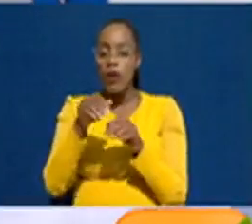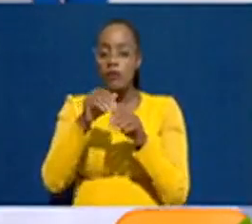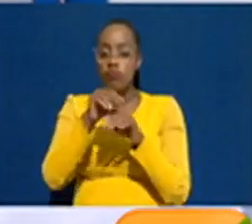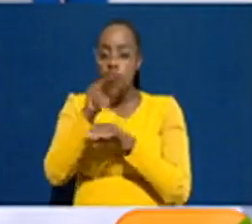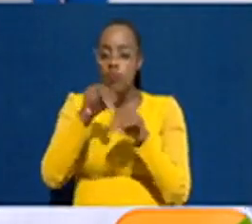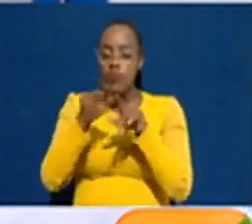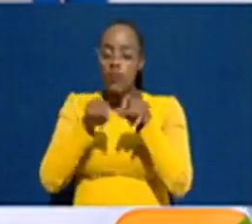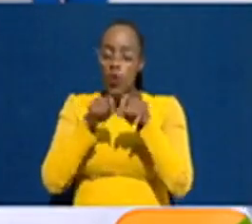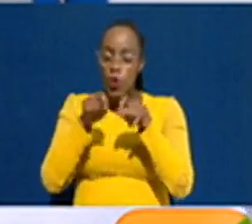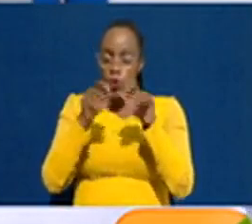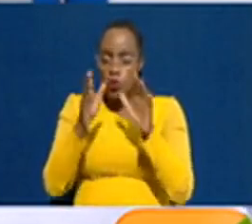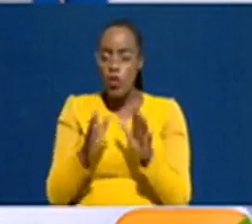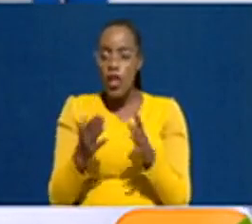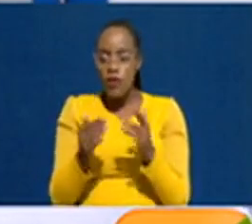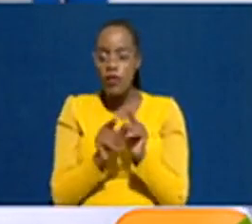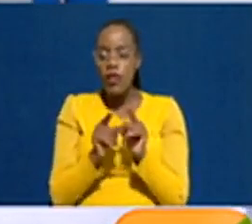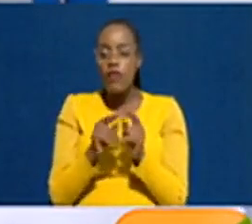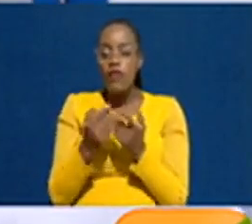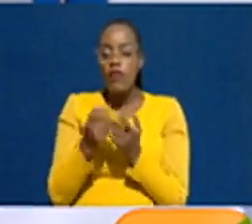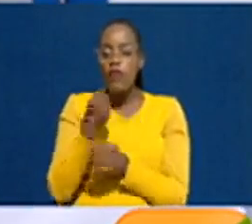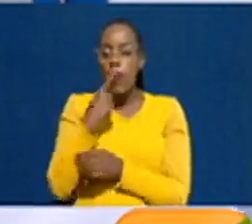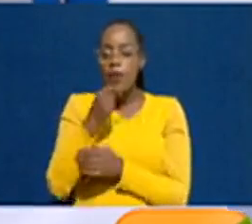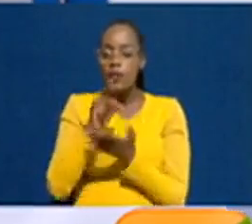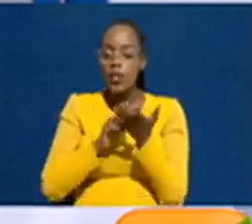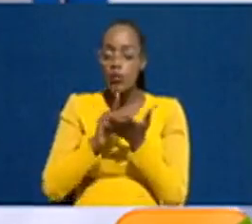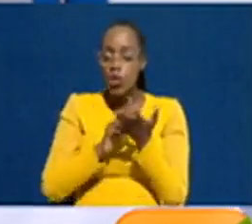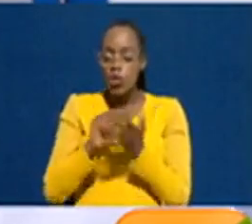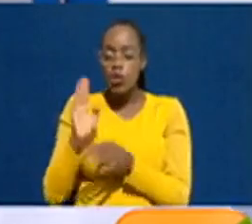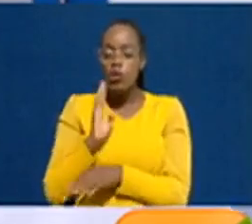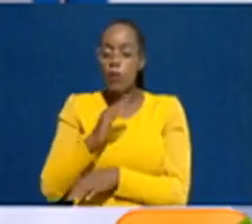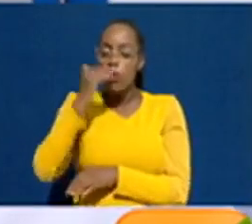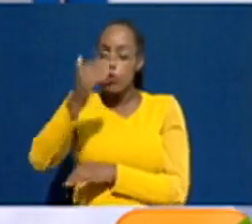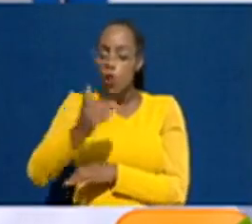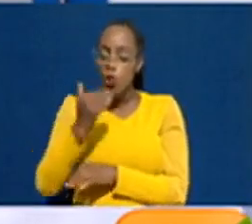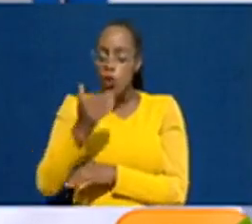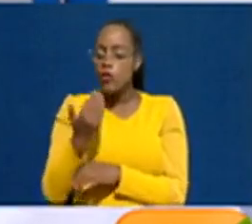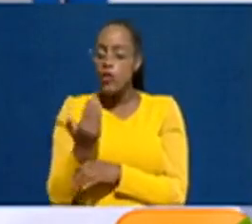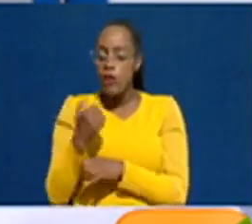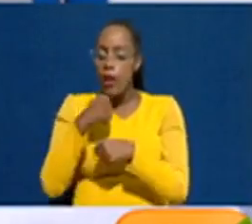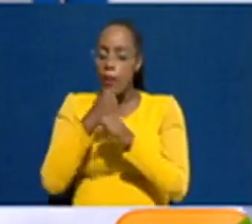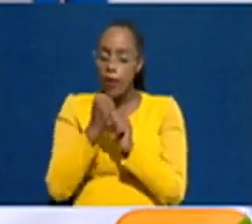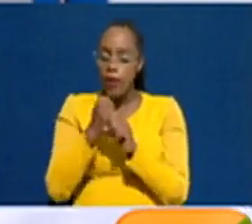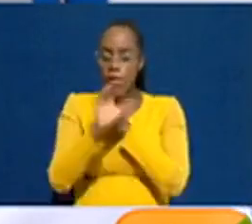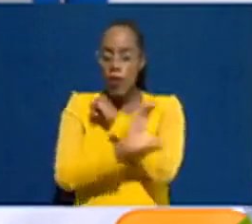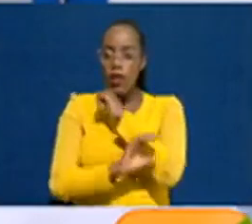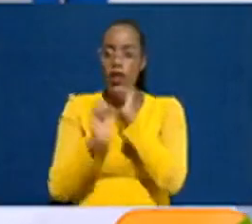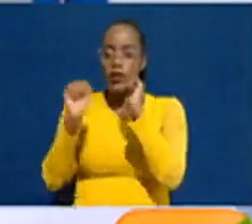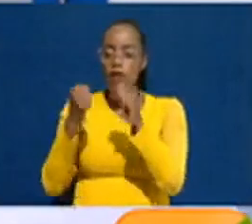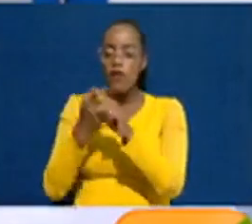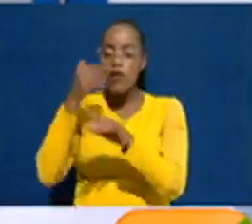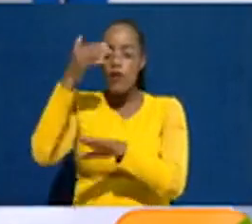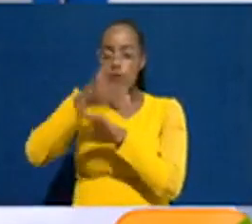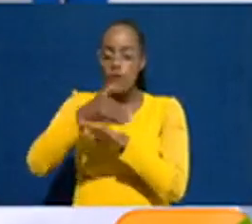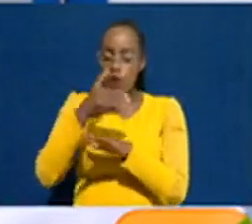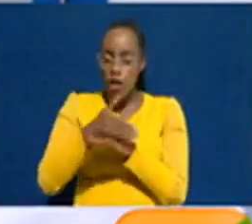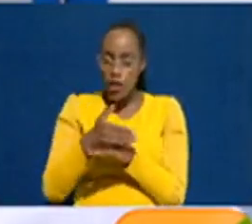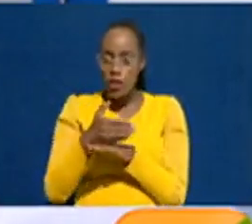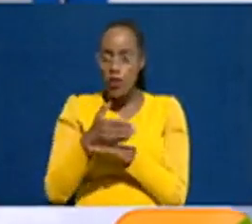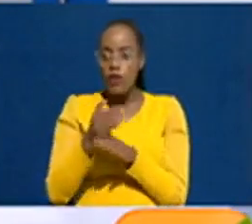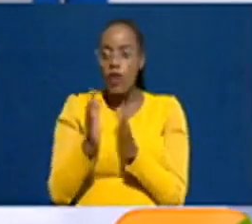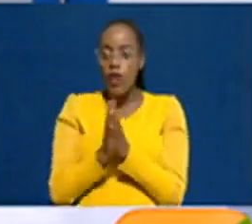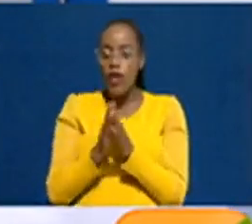with the regulator, that is Pharmacy and Poisons Board, to constantly keep the country safe from falsified